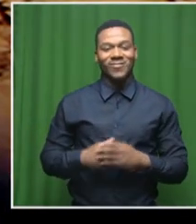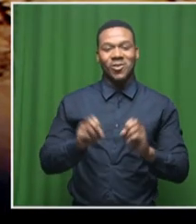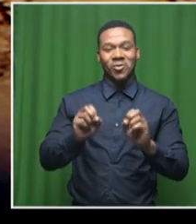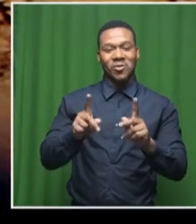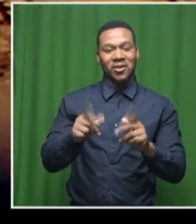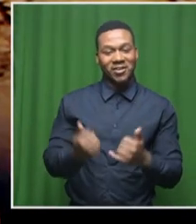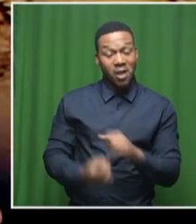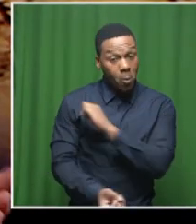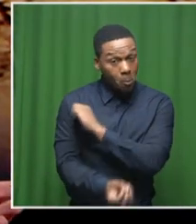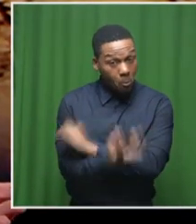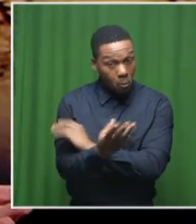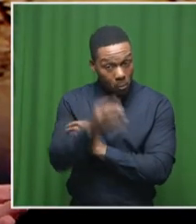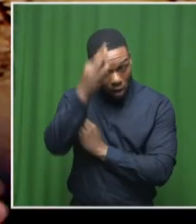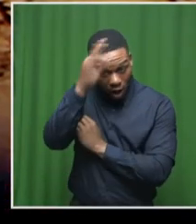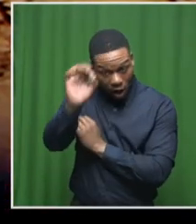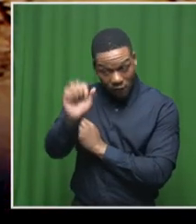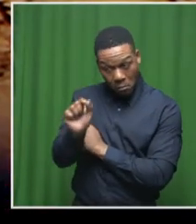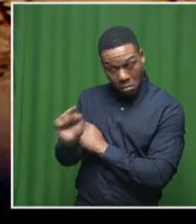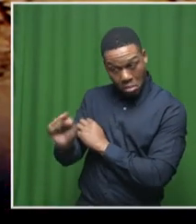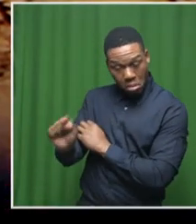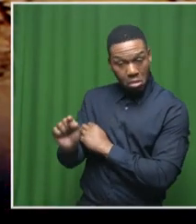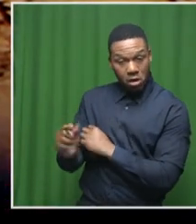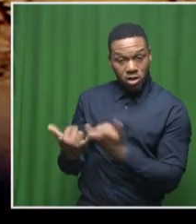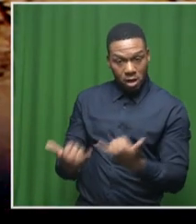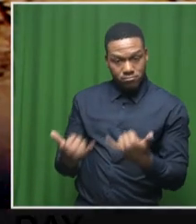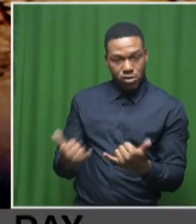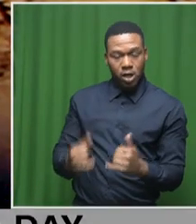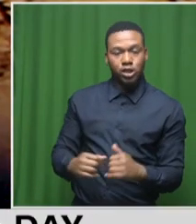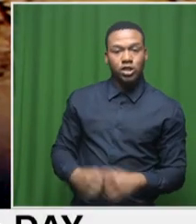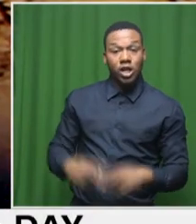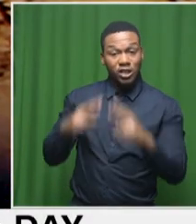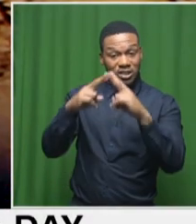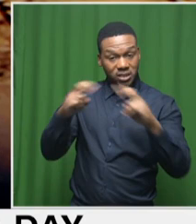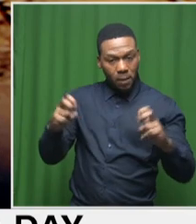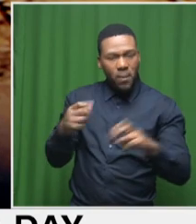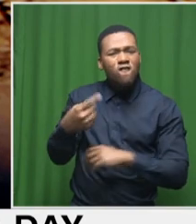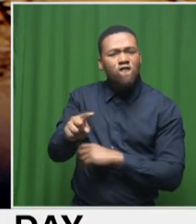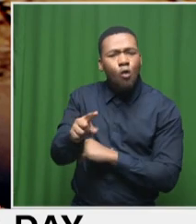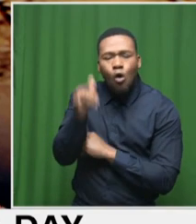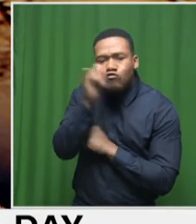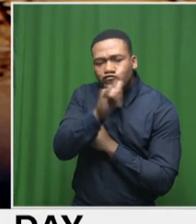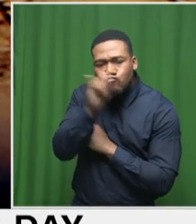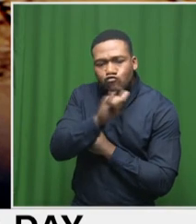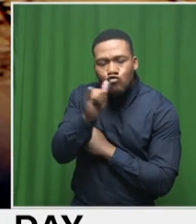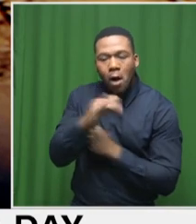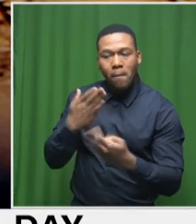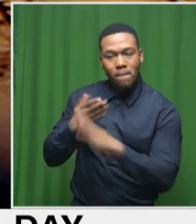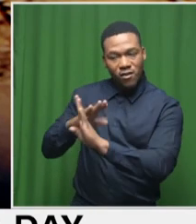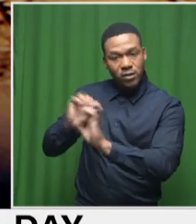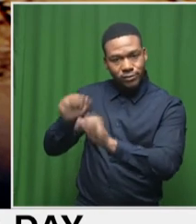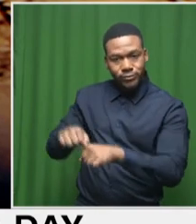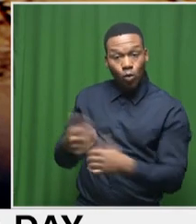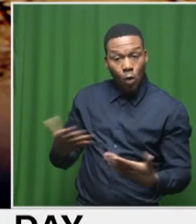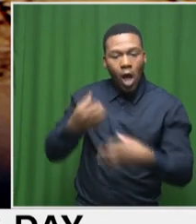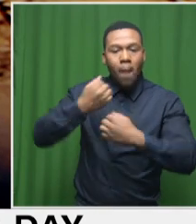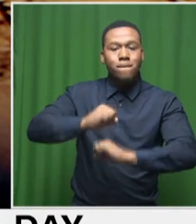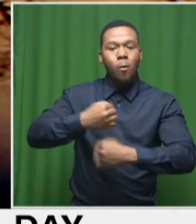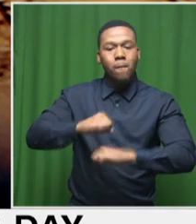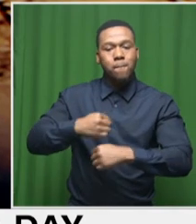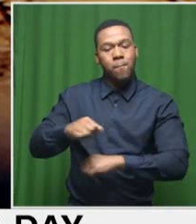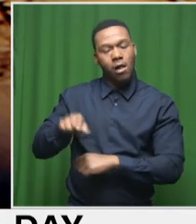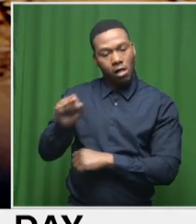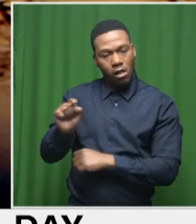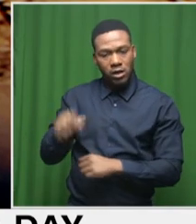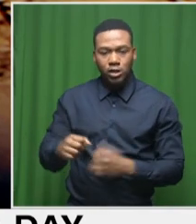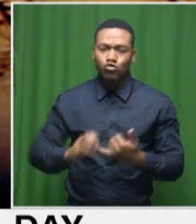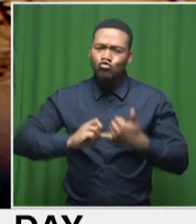Right, so the Mpumalanga government hosting a two-day provincial crime prevention summit in Mbombela aimed at adequately responding to crime and